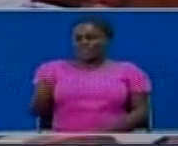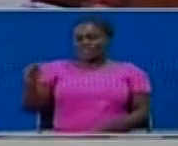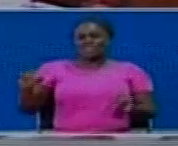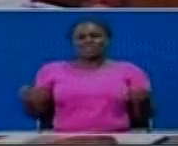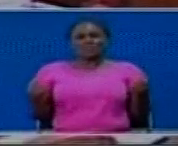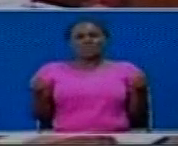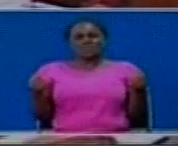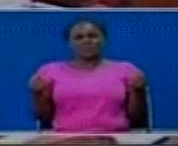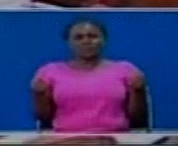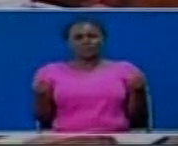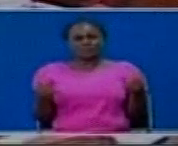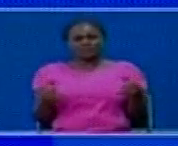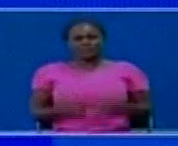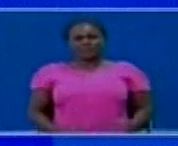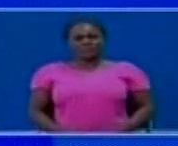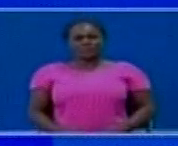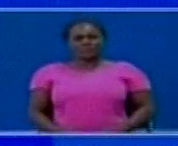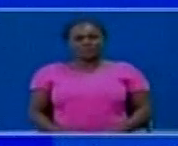News.